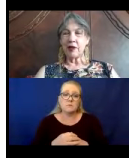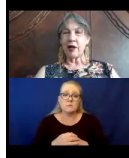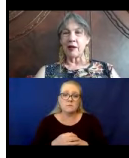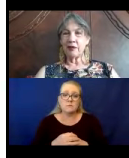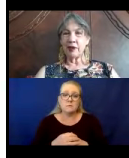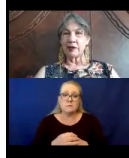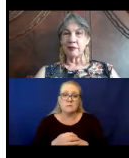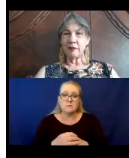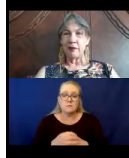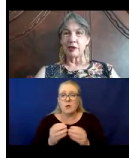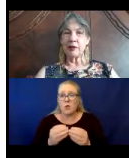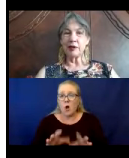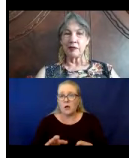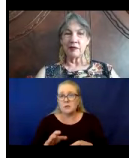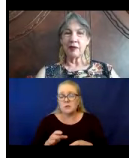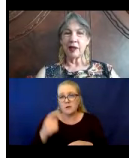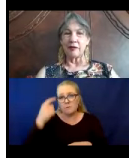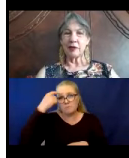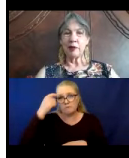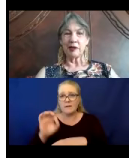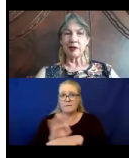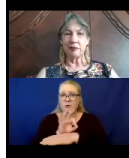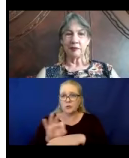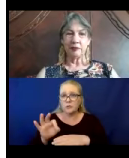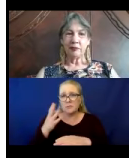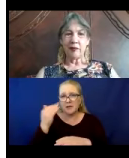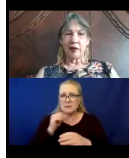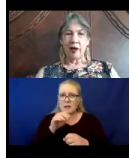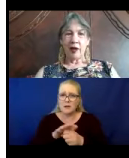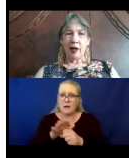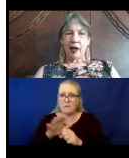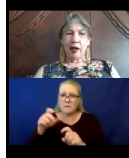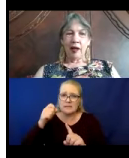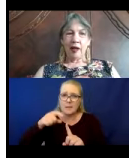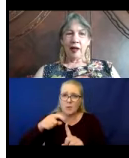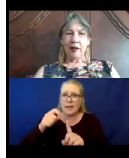loss of cognitive function just because of lack of stimulation.